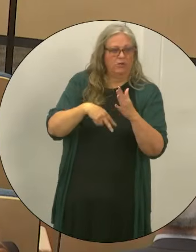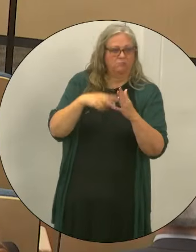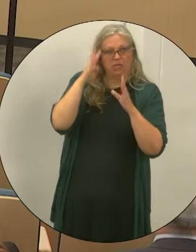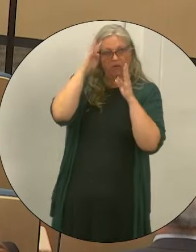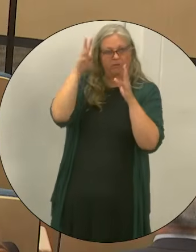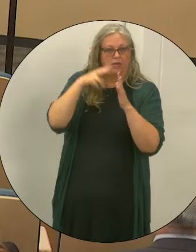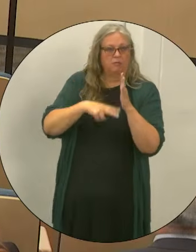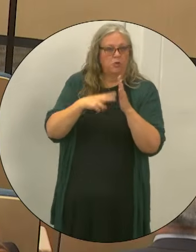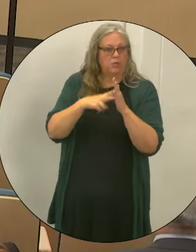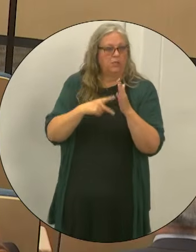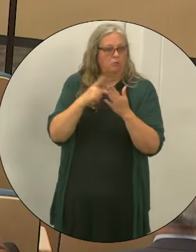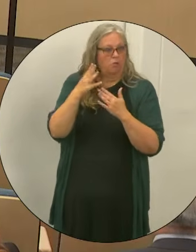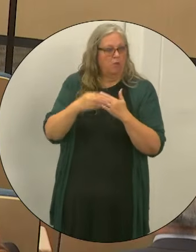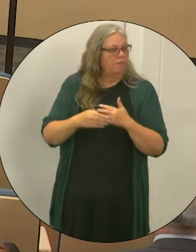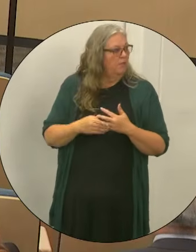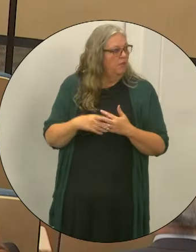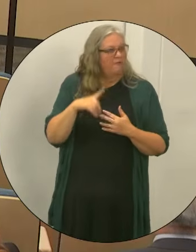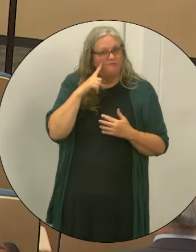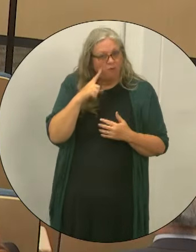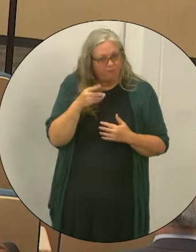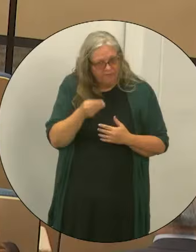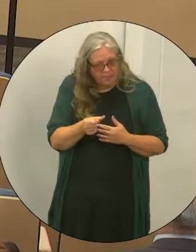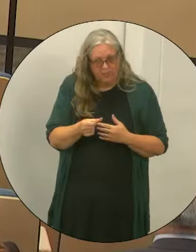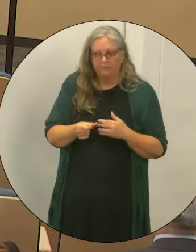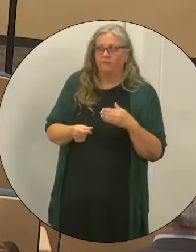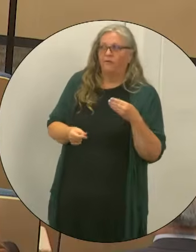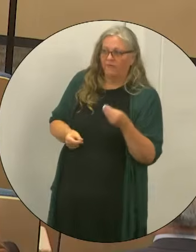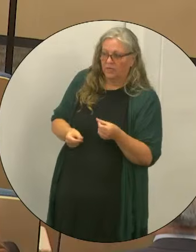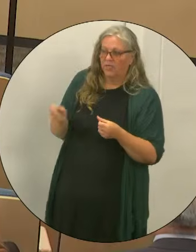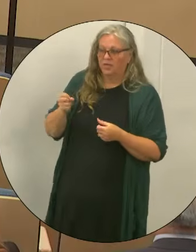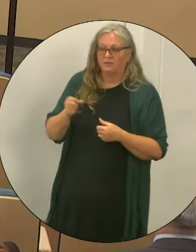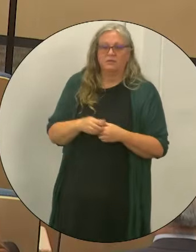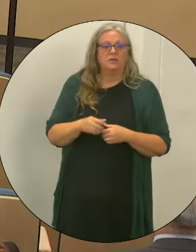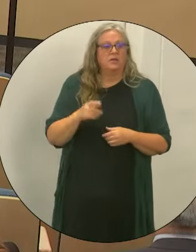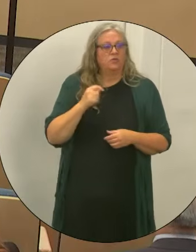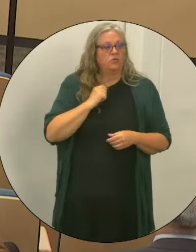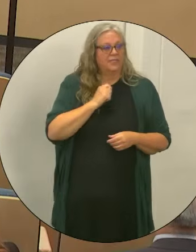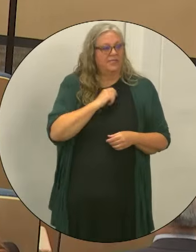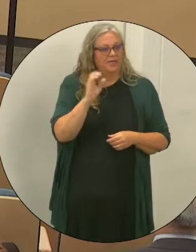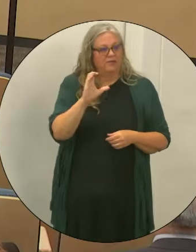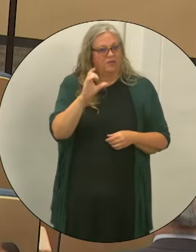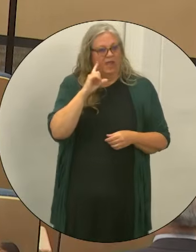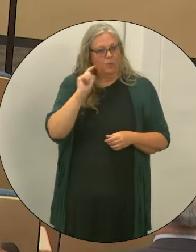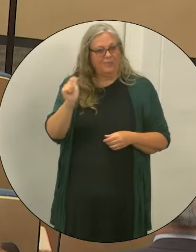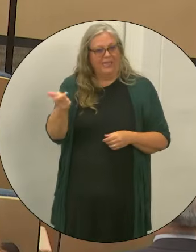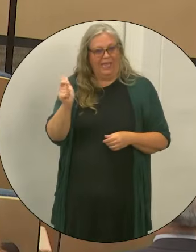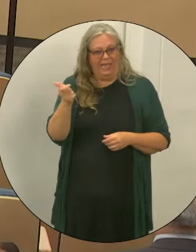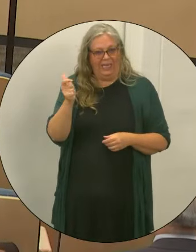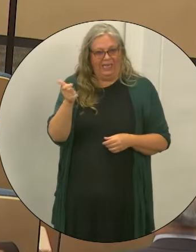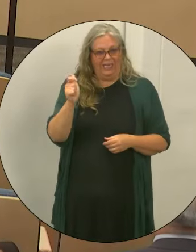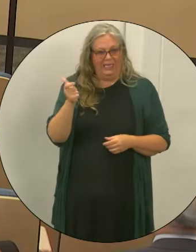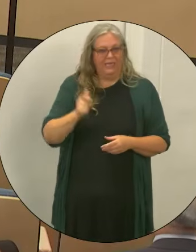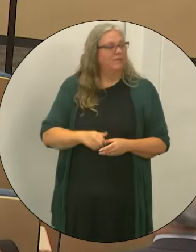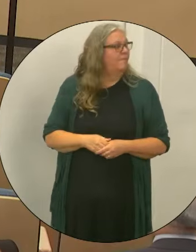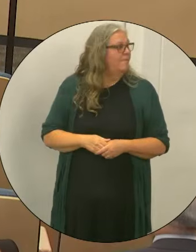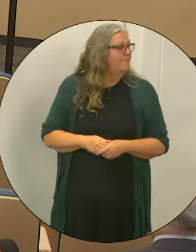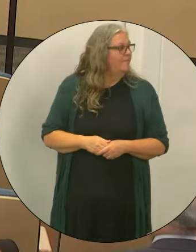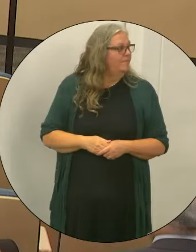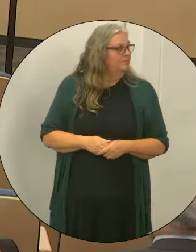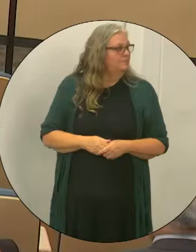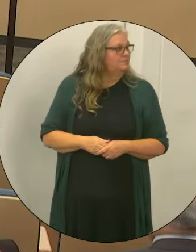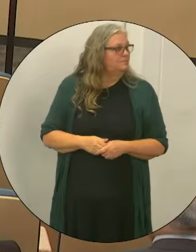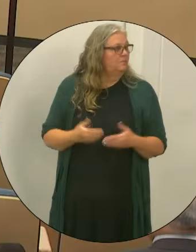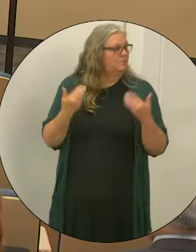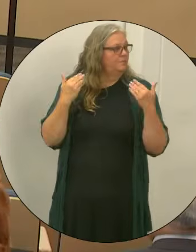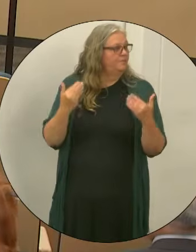For funding? For funding. For funding, okay. Trustee Cavazos. I will second that motion. Awesome, let's